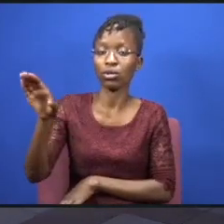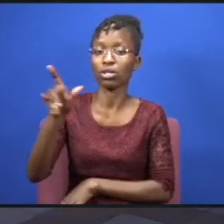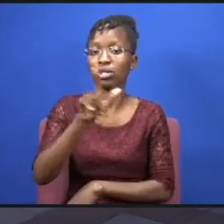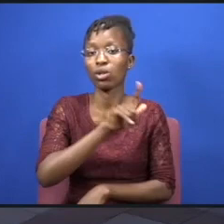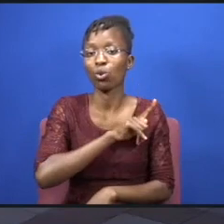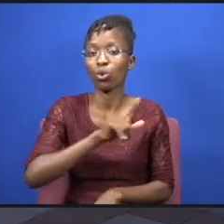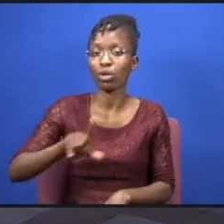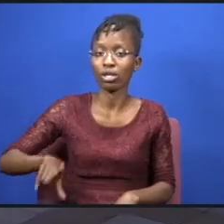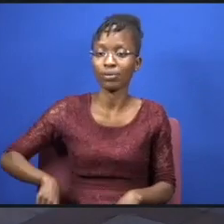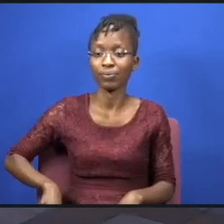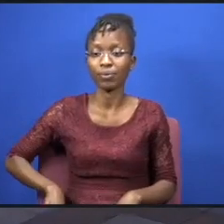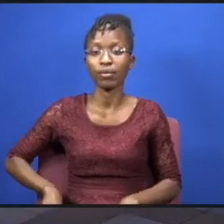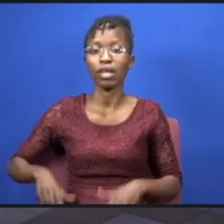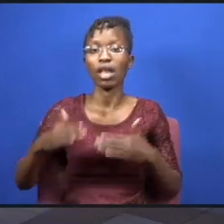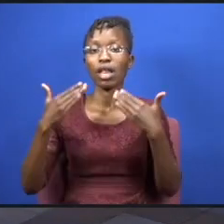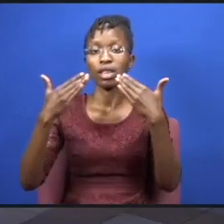Lord.